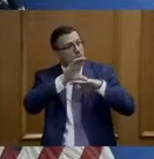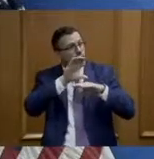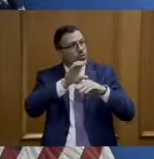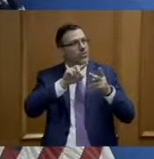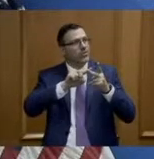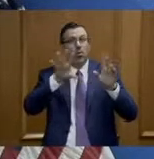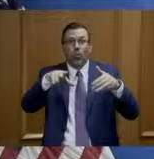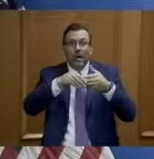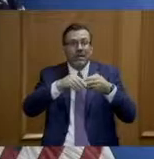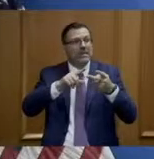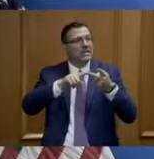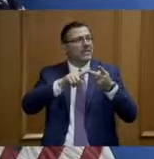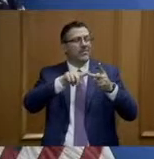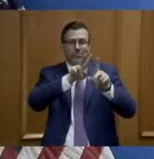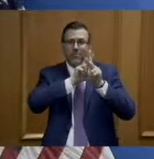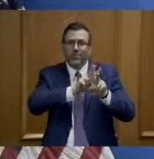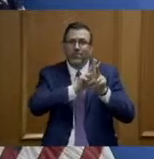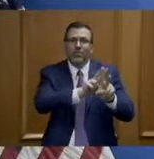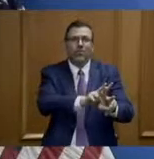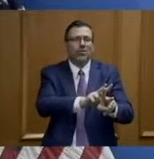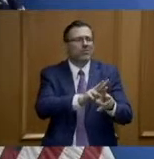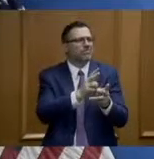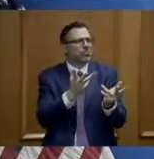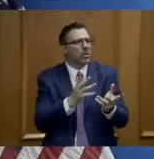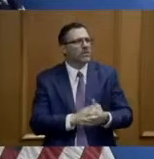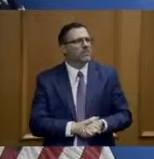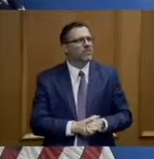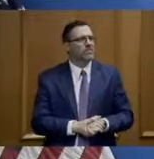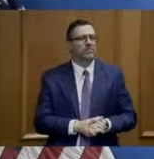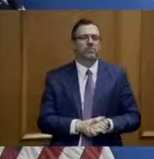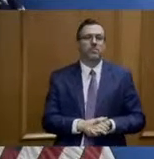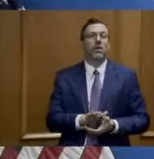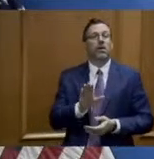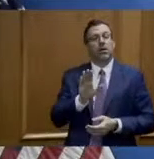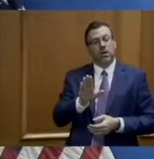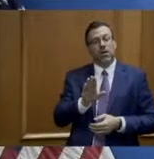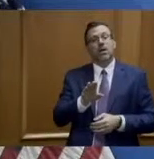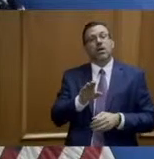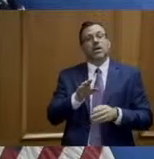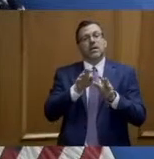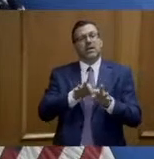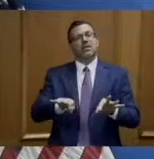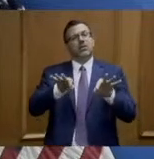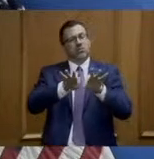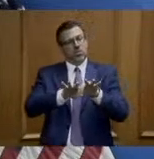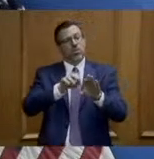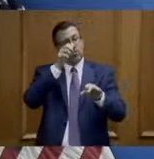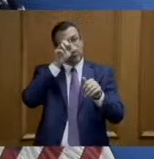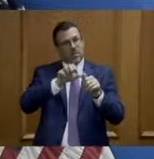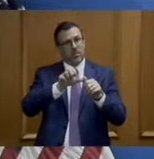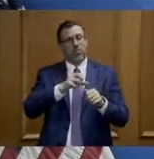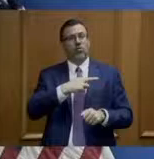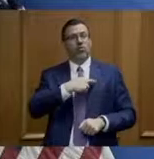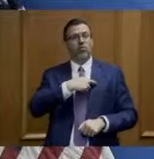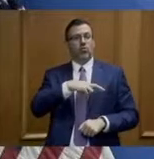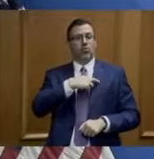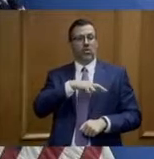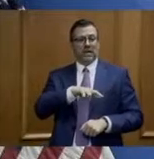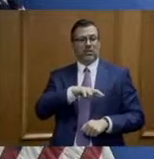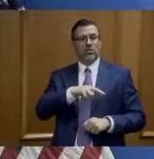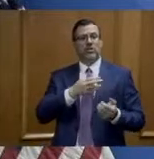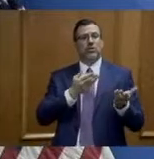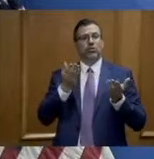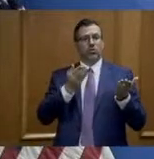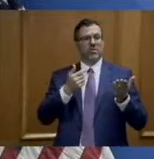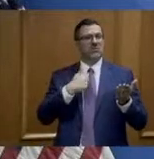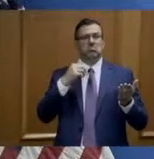that sort of thing? Yeah. Well, it's important to remember and know that church services have never been closed,